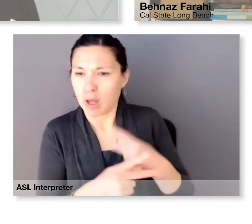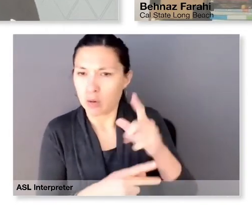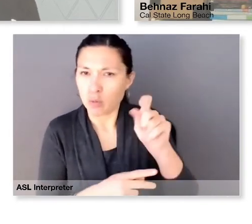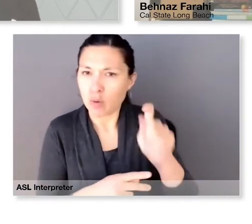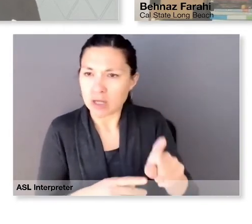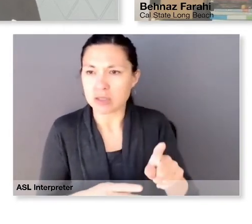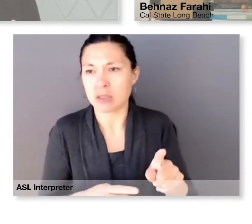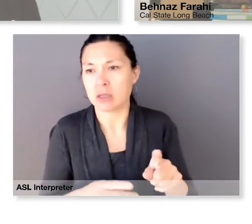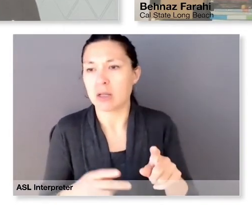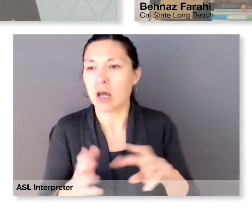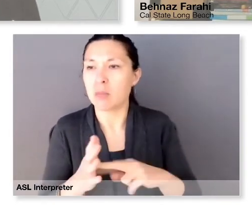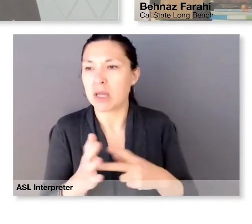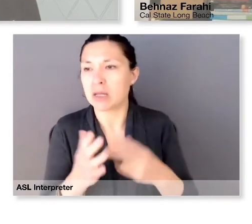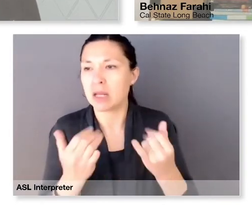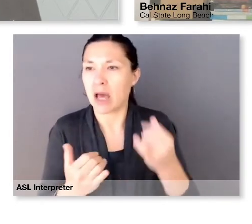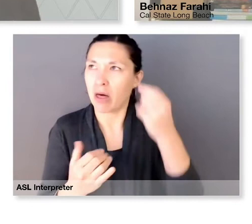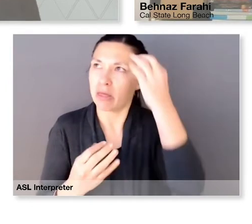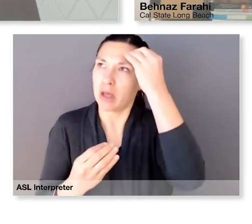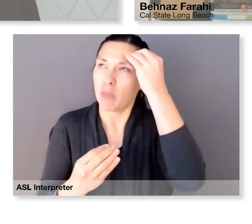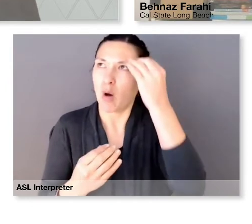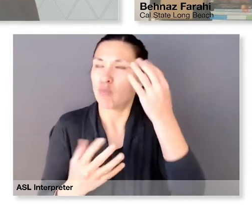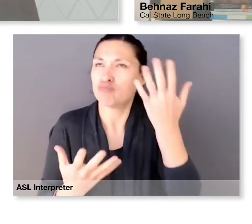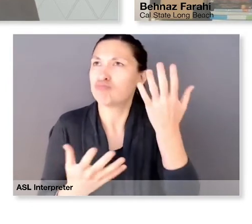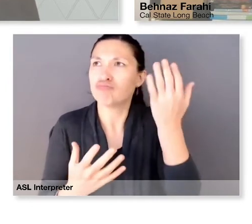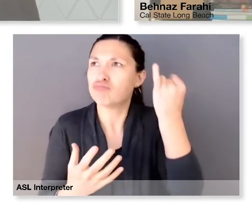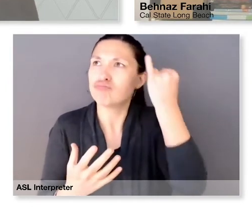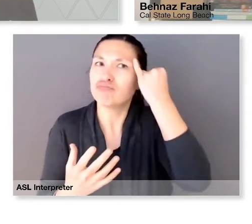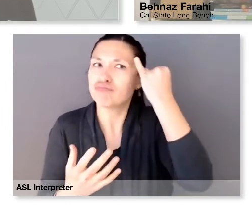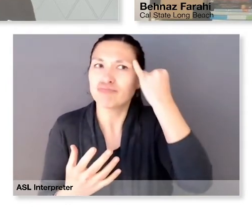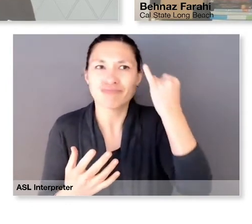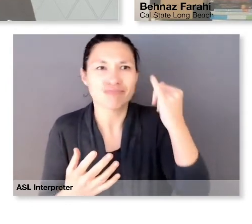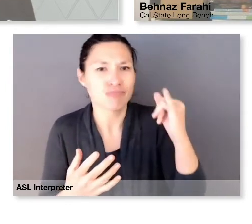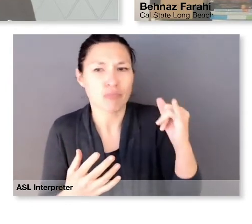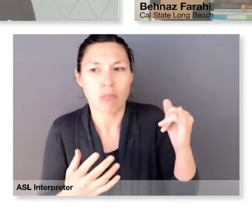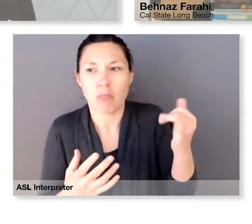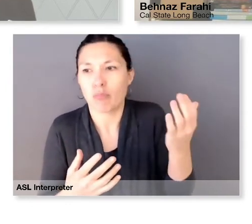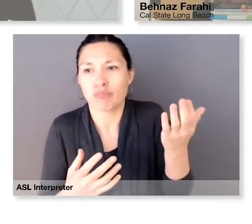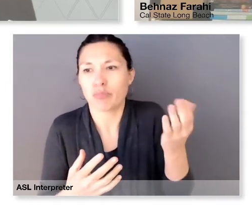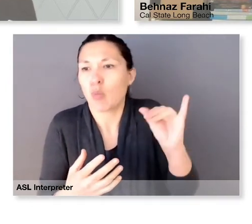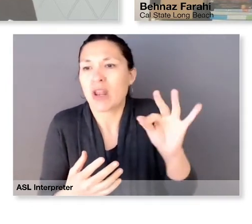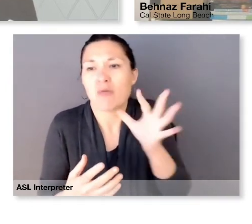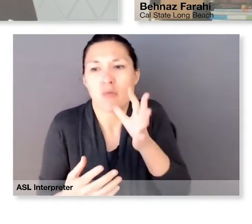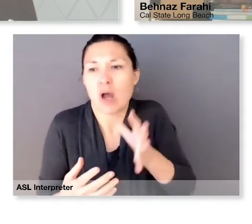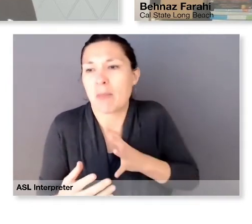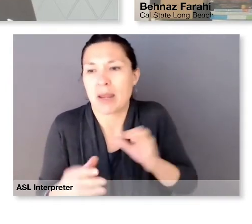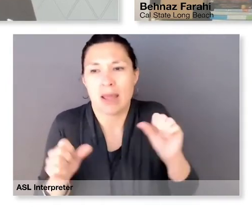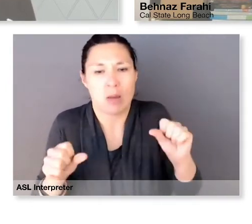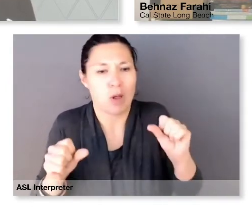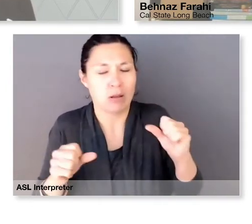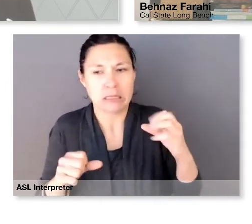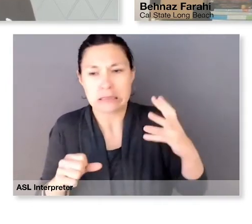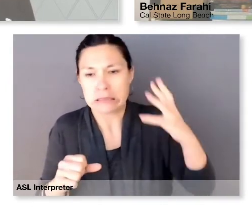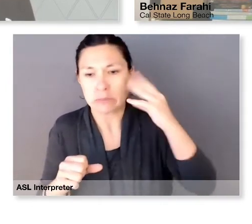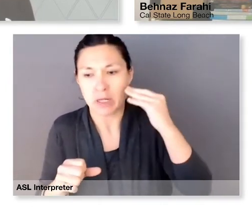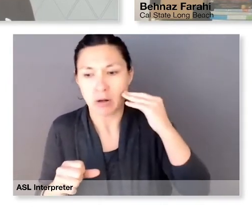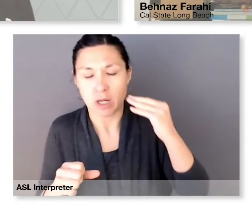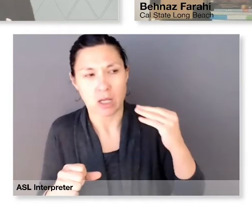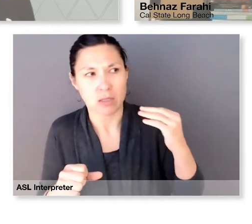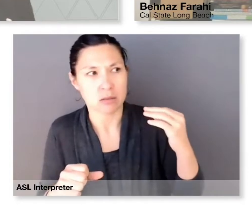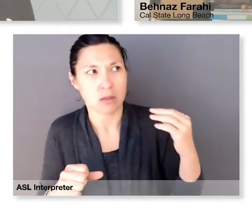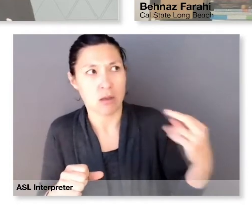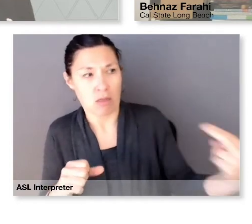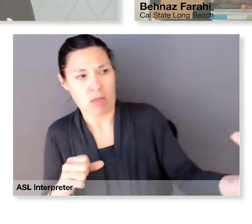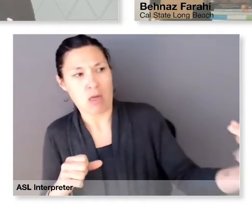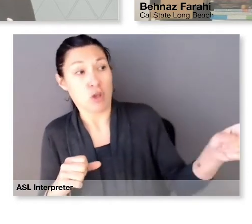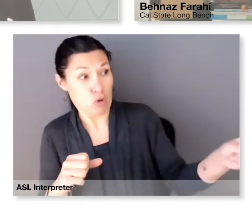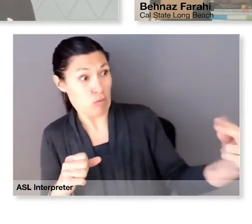what if questions. What if women were able to experience the gaze of other on their body as they're